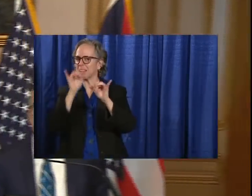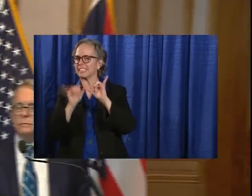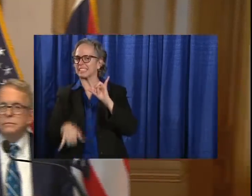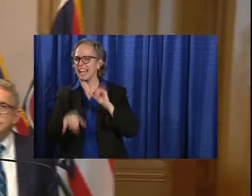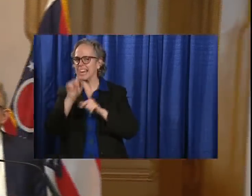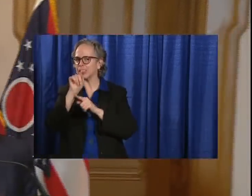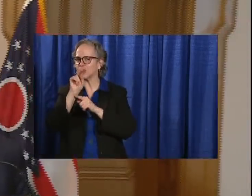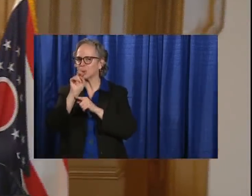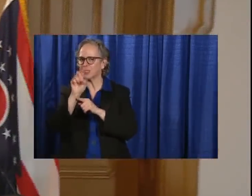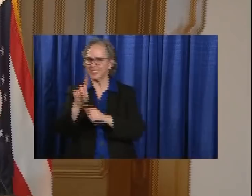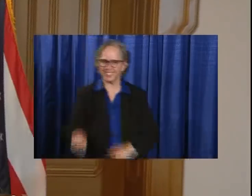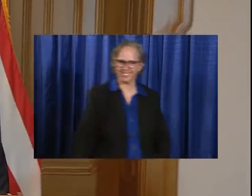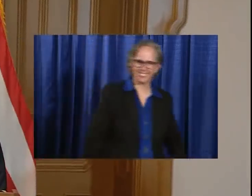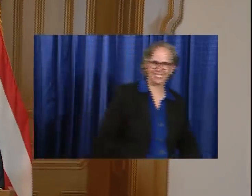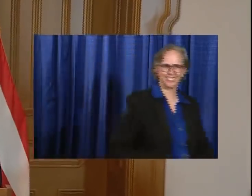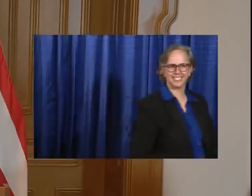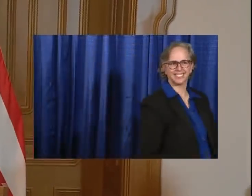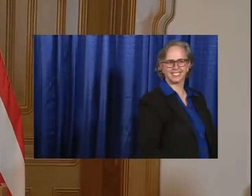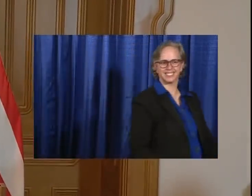That was our last question.